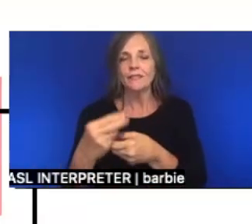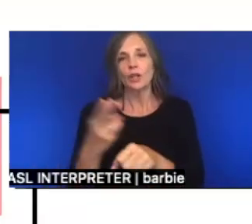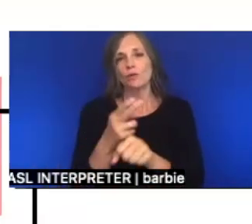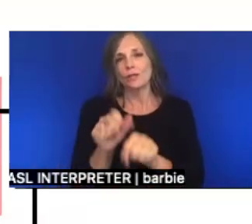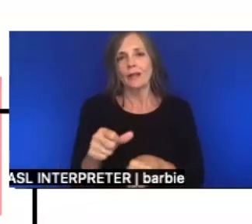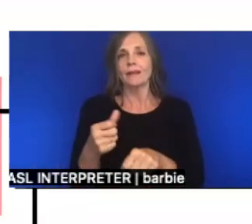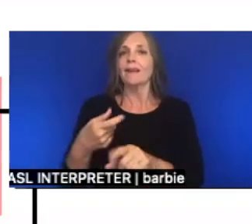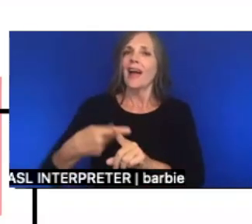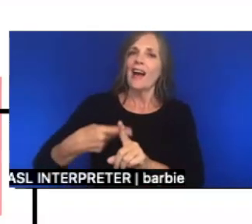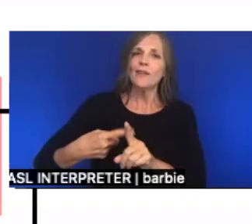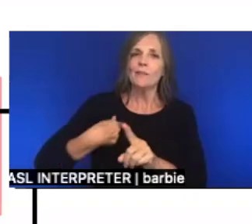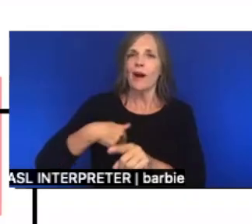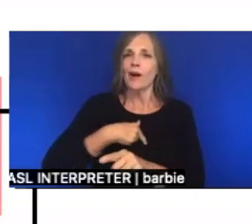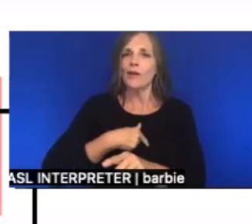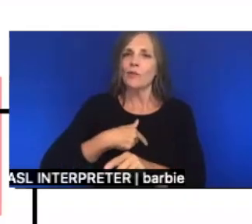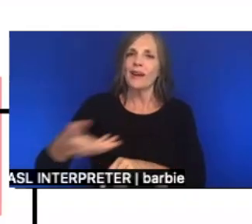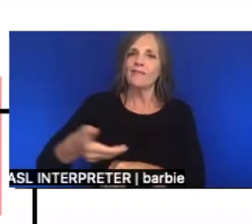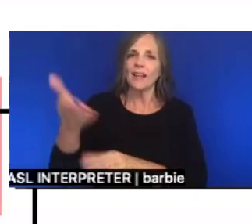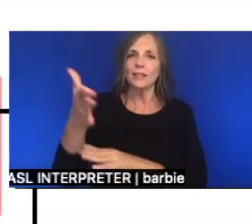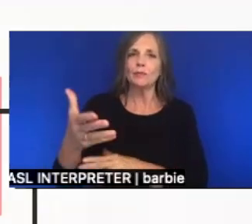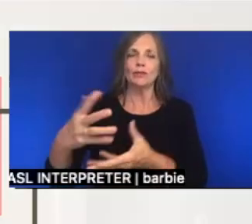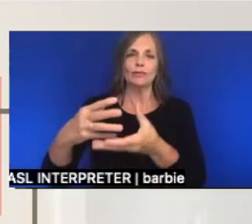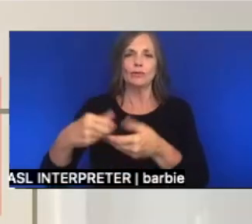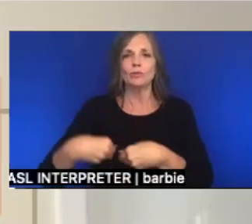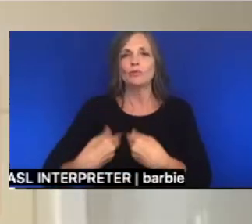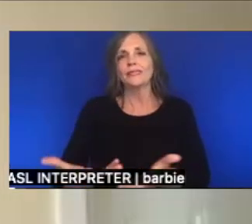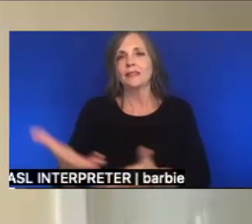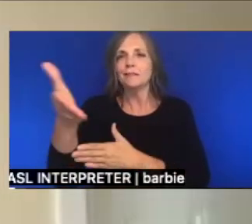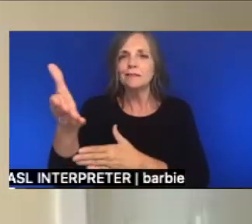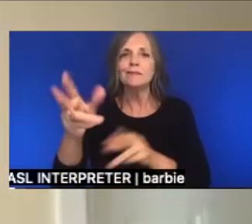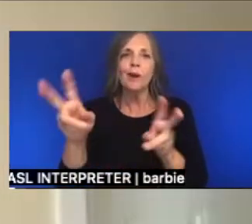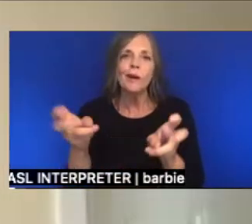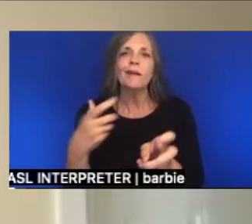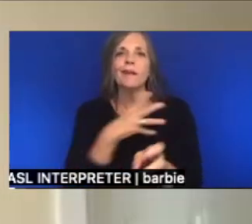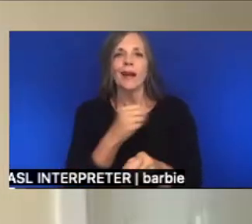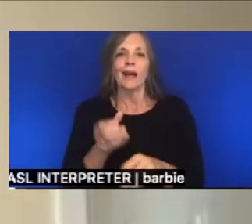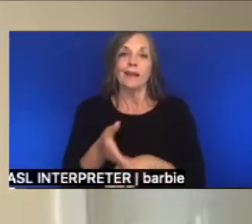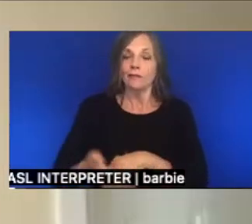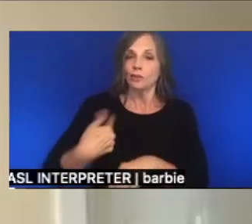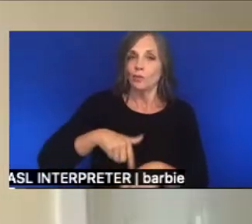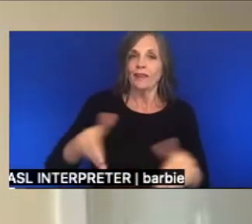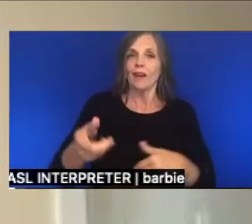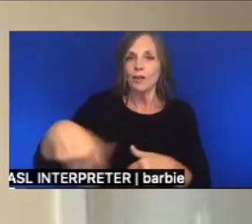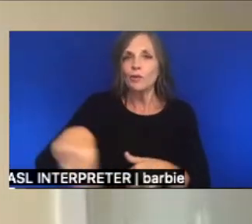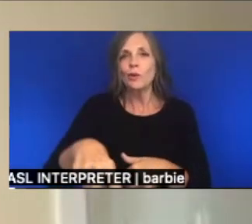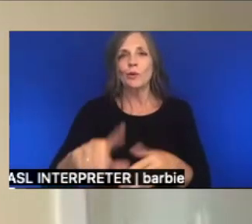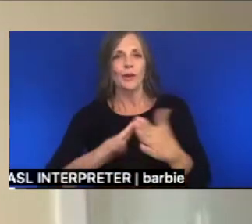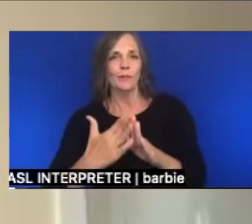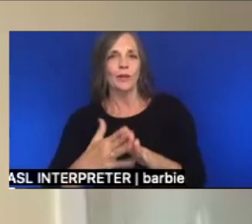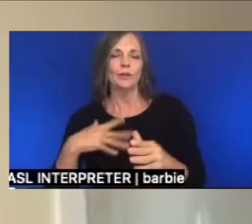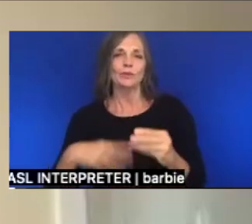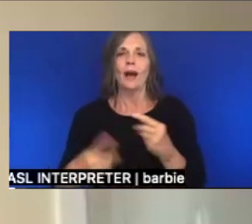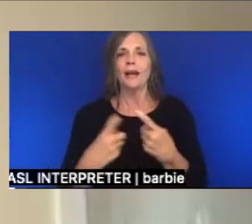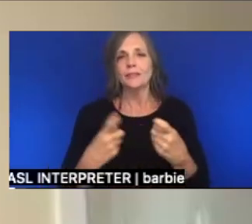you, the community, to ask questions and participate in the conversation. I'm the host today. My name is Amy June Heinlein. I use